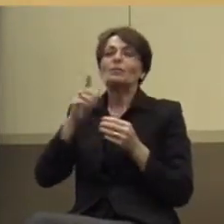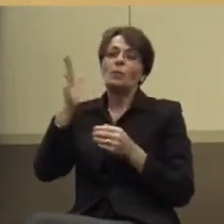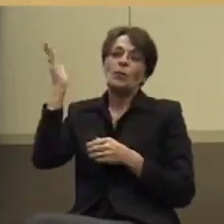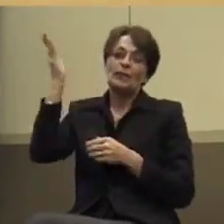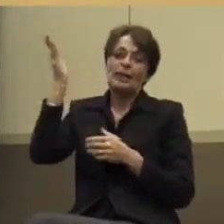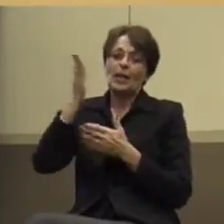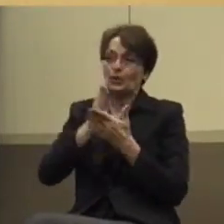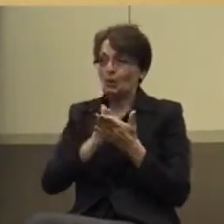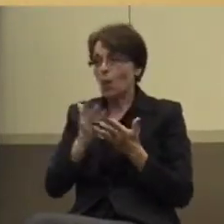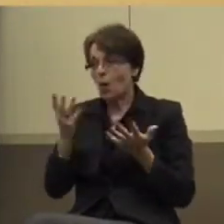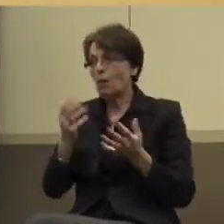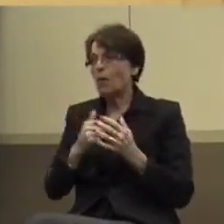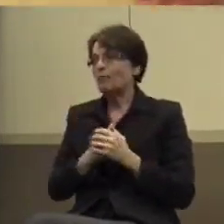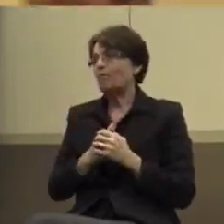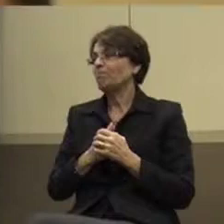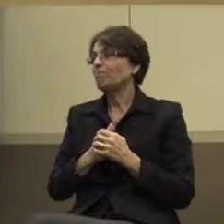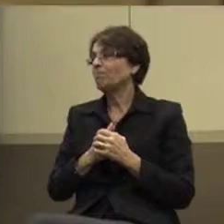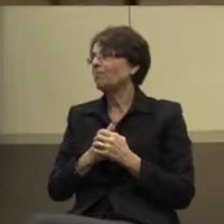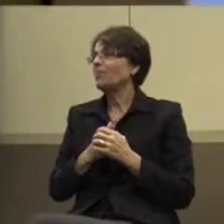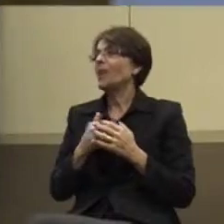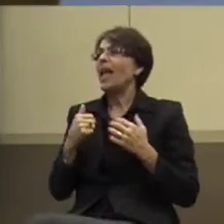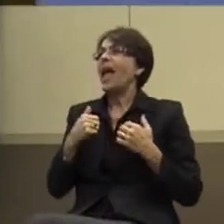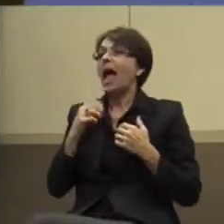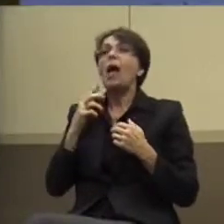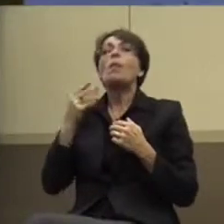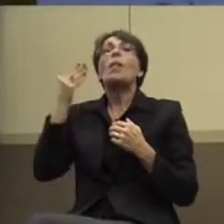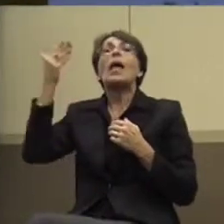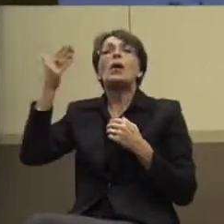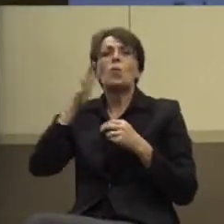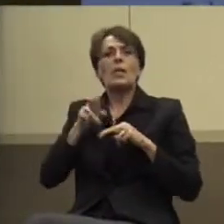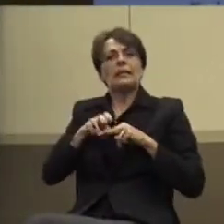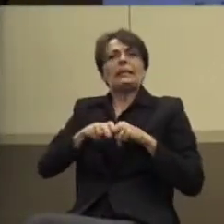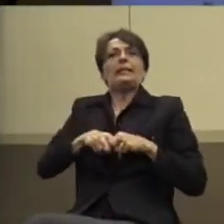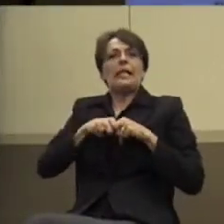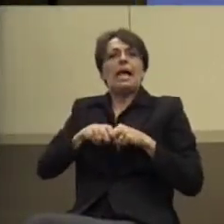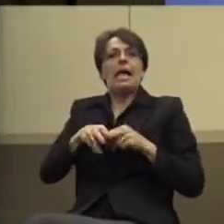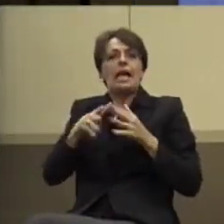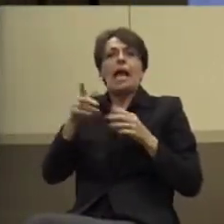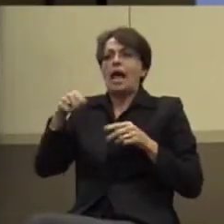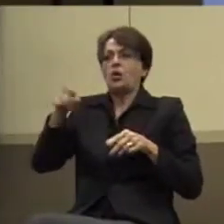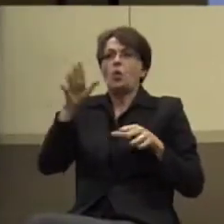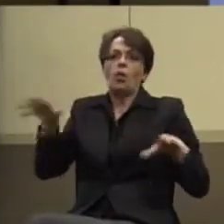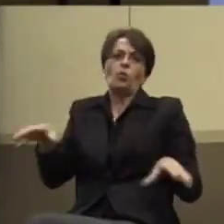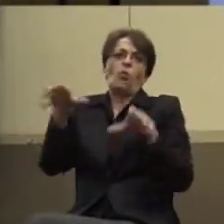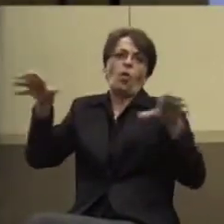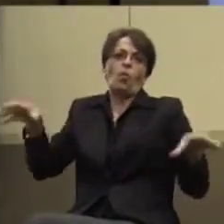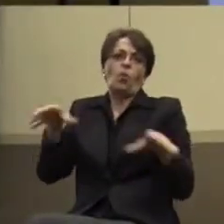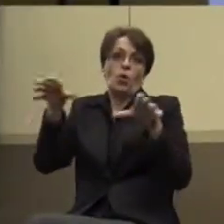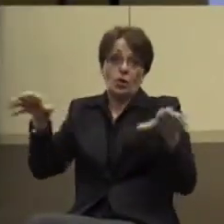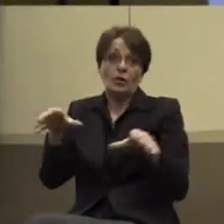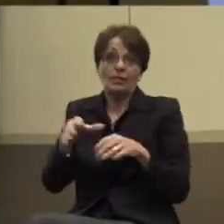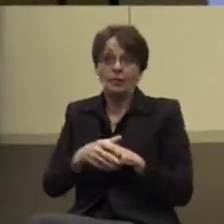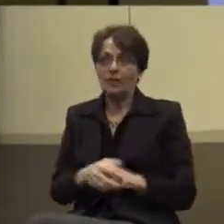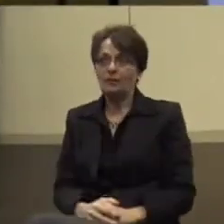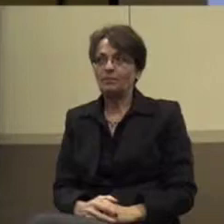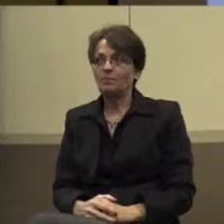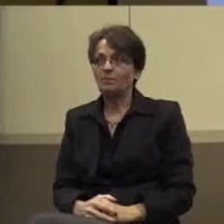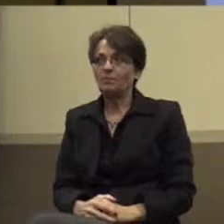but I'll be like sitting a lot later, so it's good. So you guys will be doing all the work.